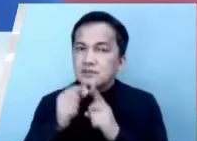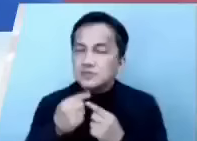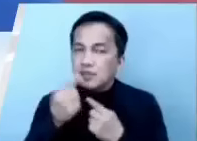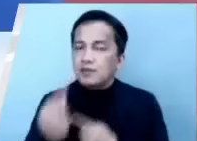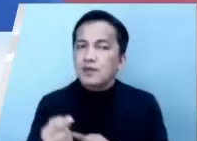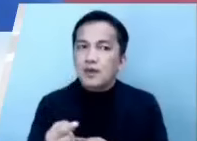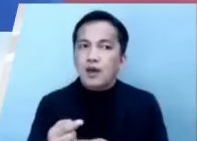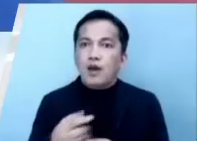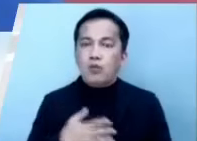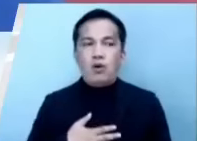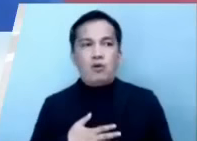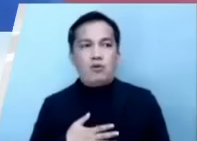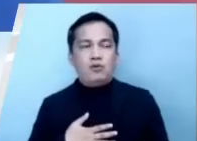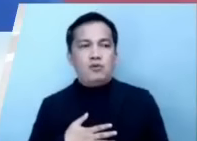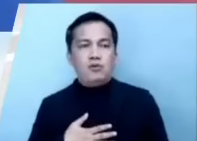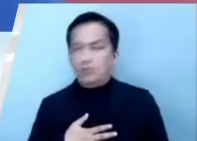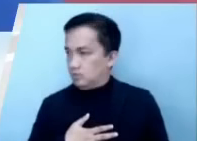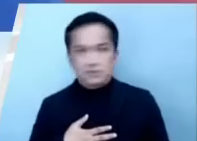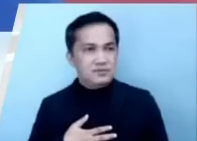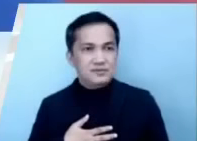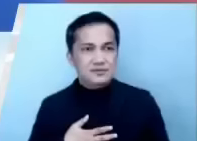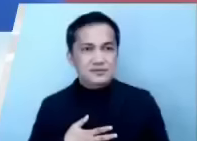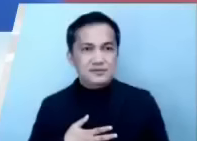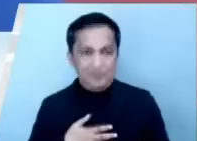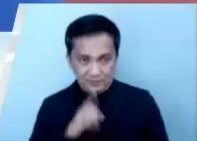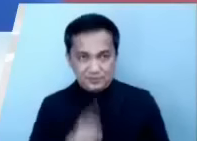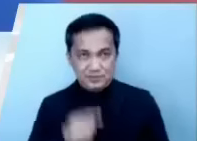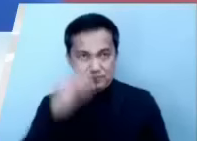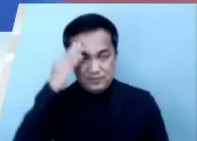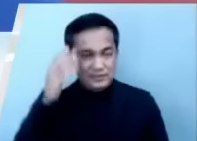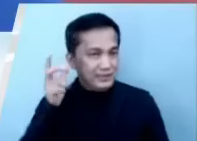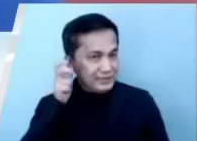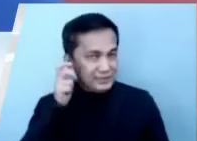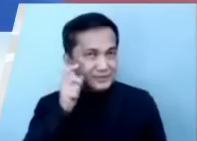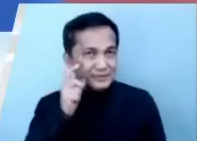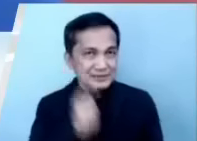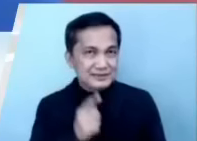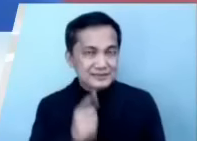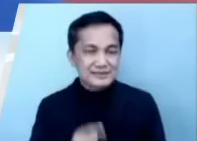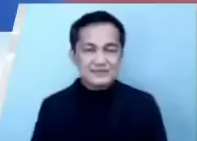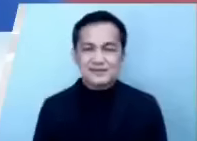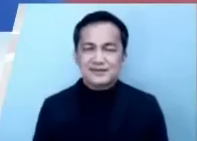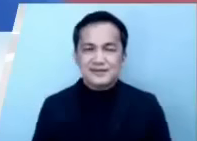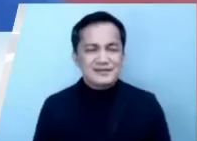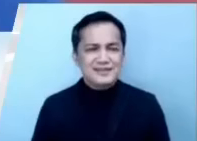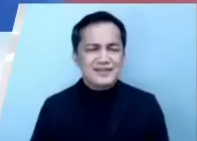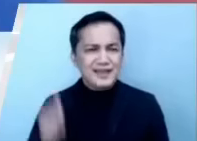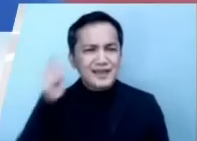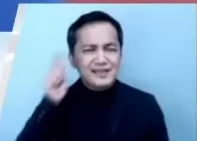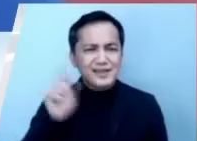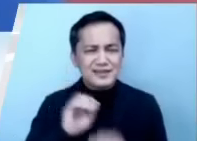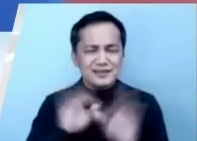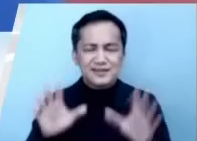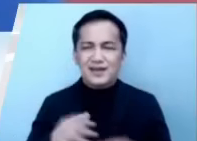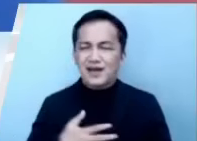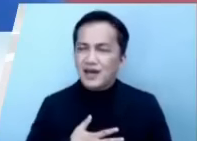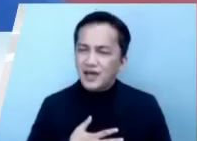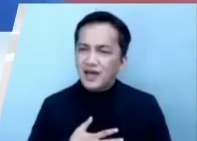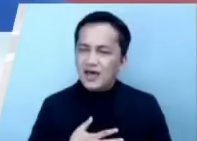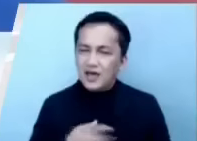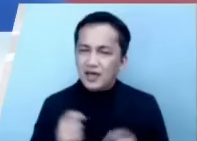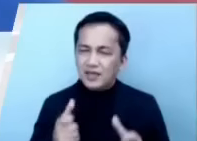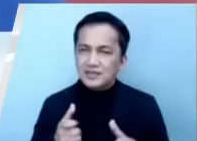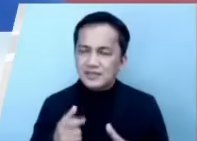whoa, Is that really Bulacan? Did I hear that correct? But it was so loud and clear that I had to instantly think about my